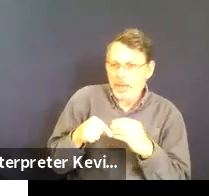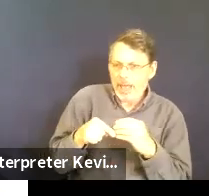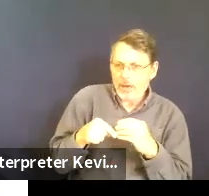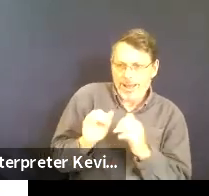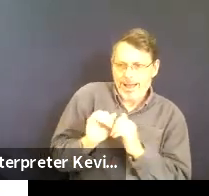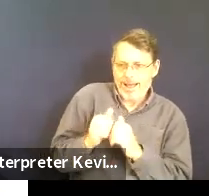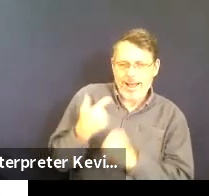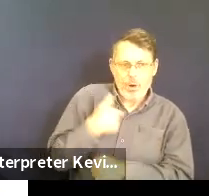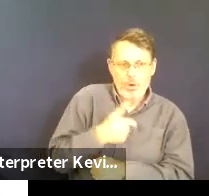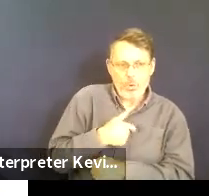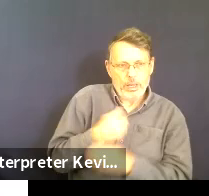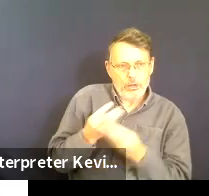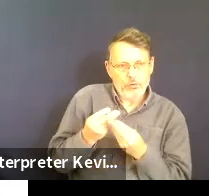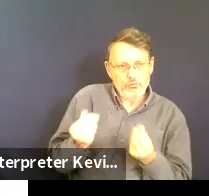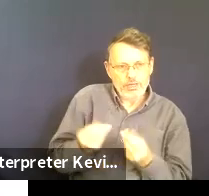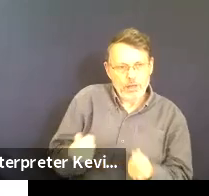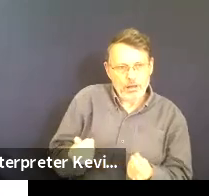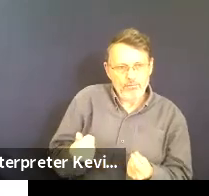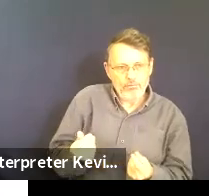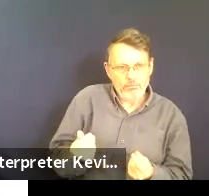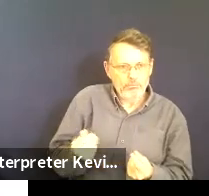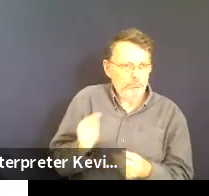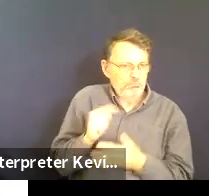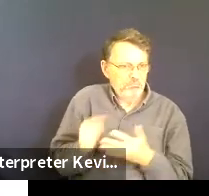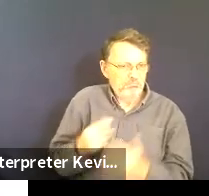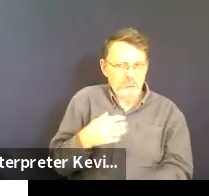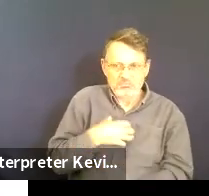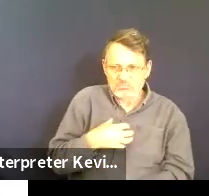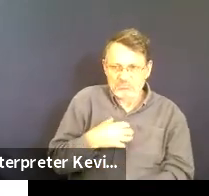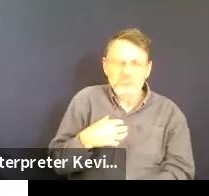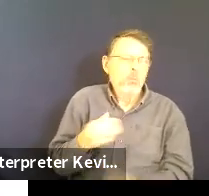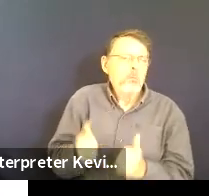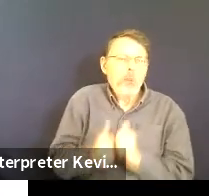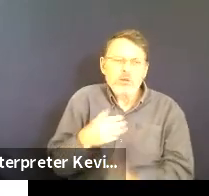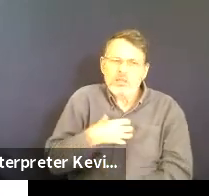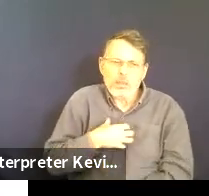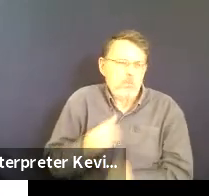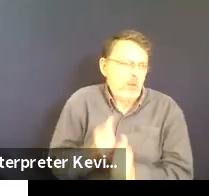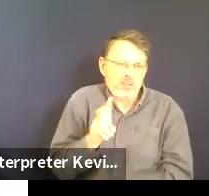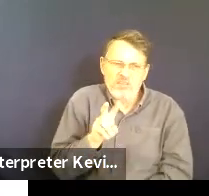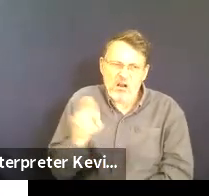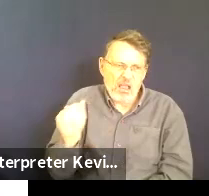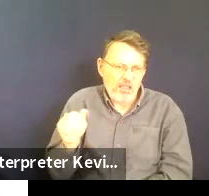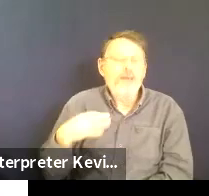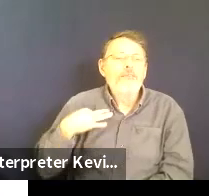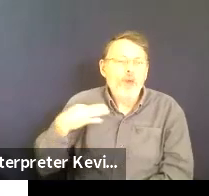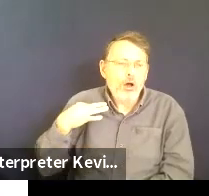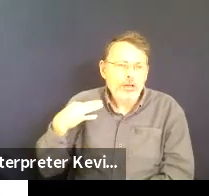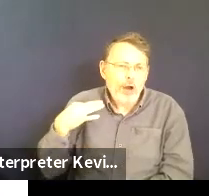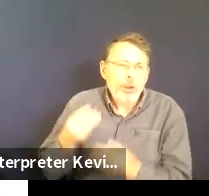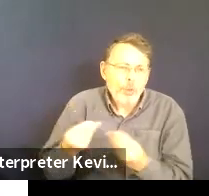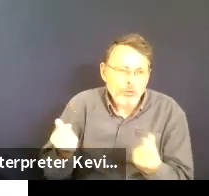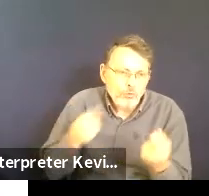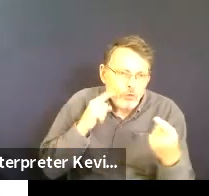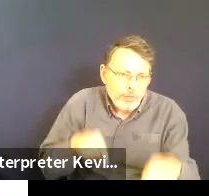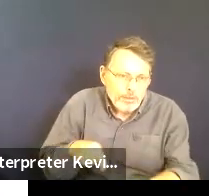how we resolve these complaints. The complaints you'll see today are mostly voluntary resolution agreements. Our ultimate